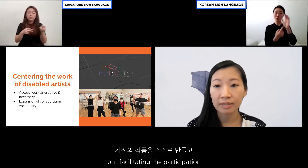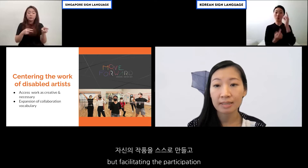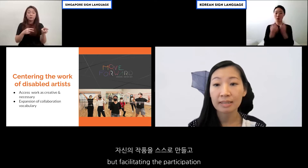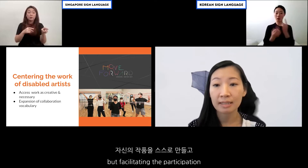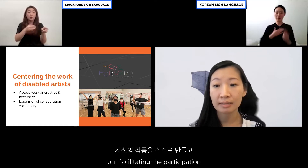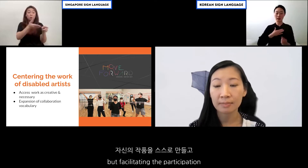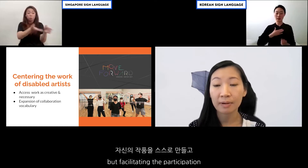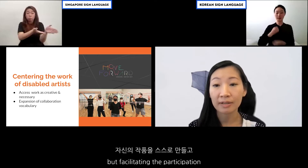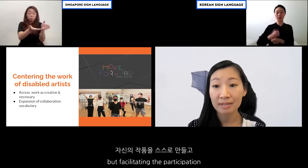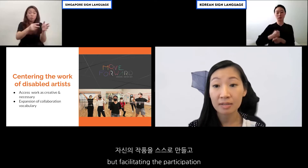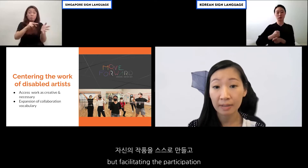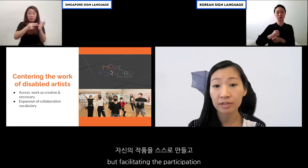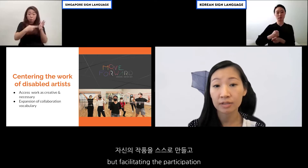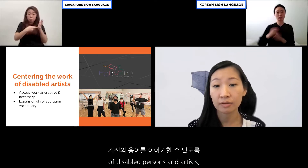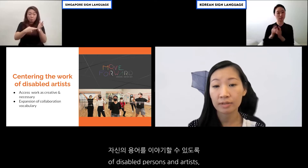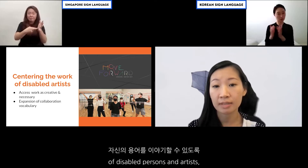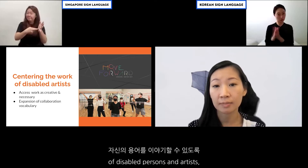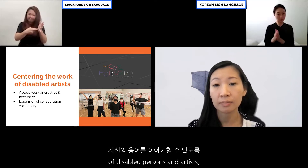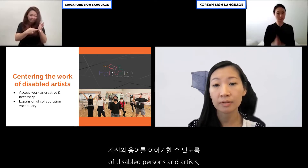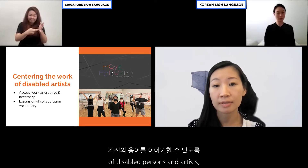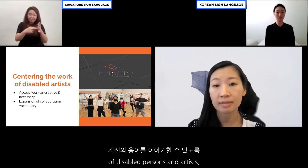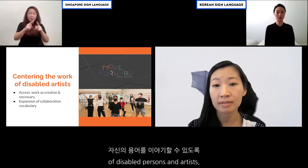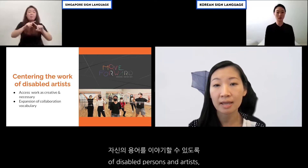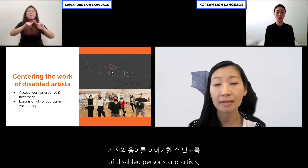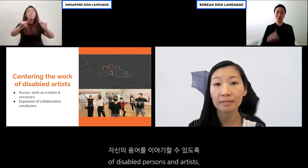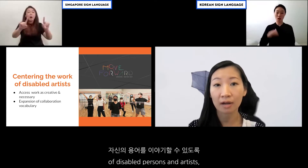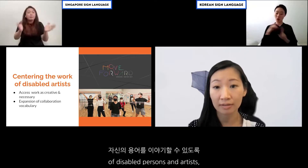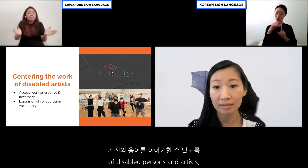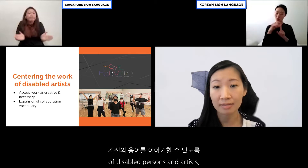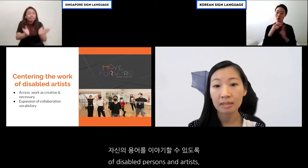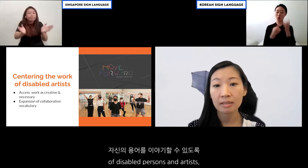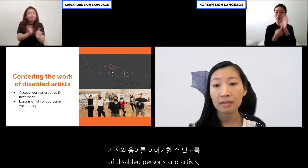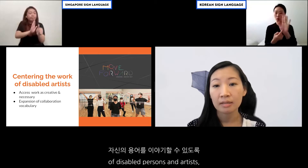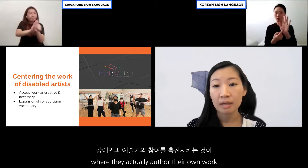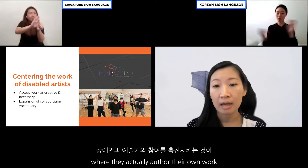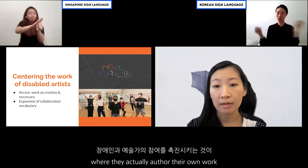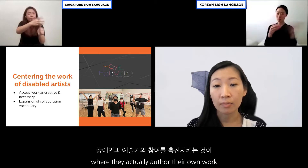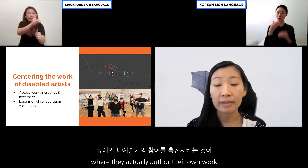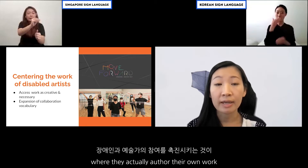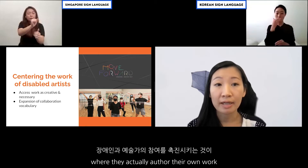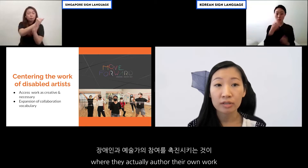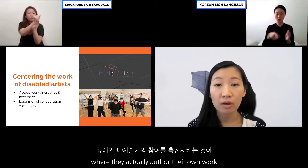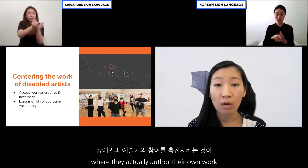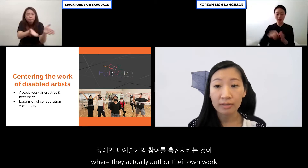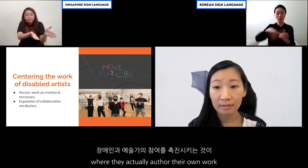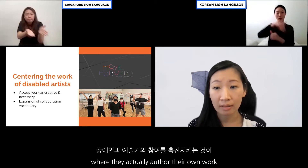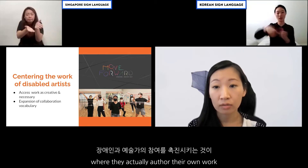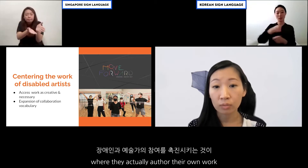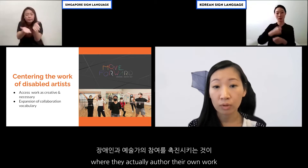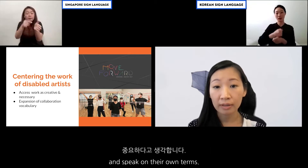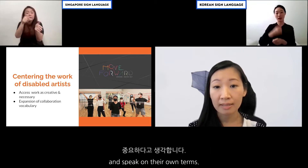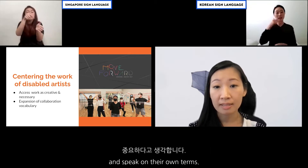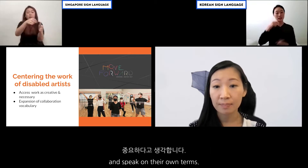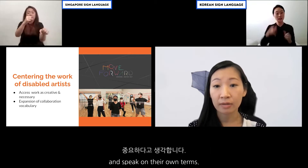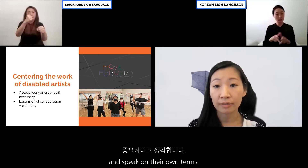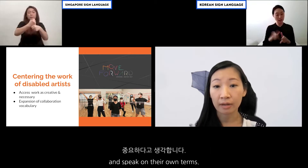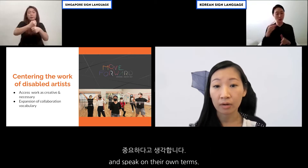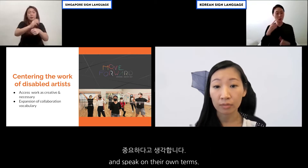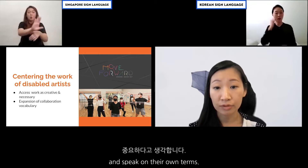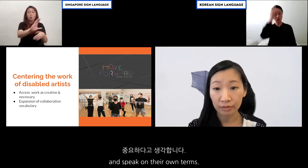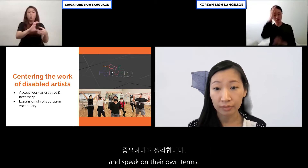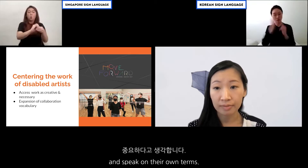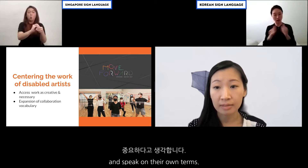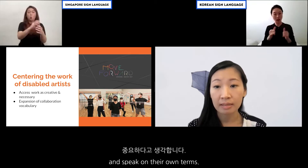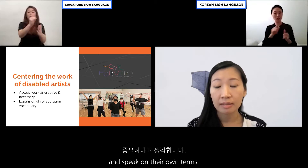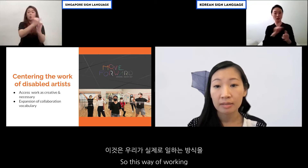but facilitating the participation of disabled persons and artists, where they actually author their own work and speak on their